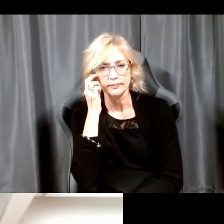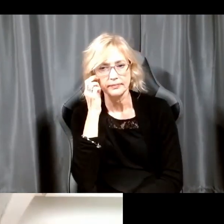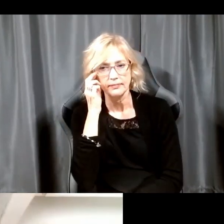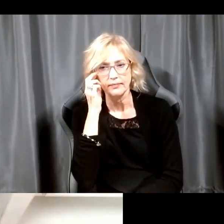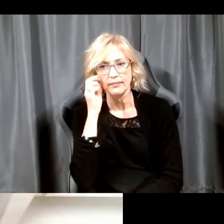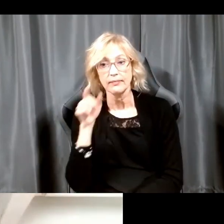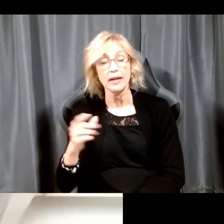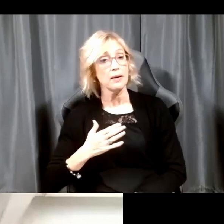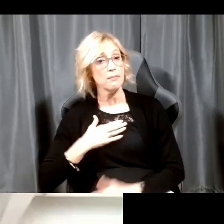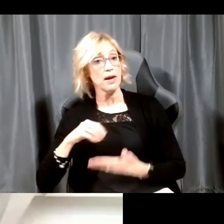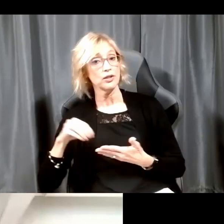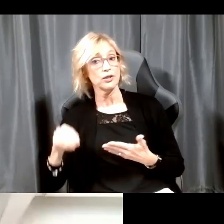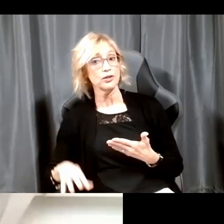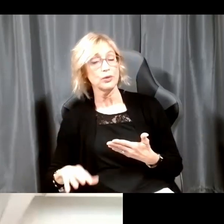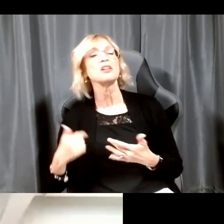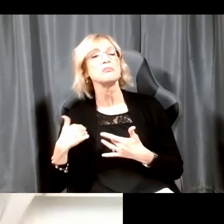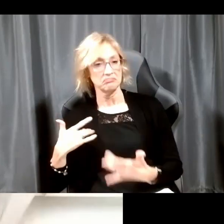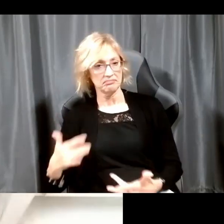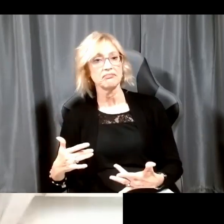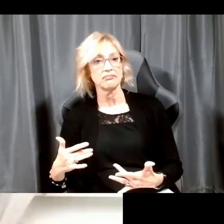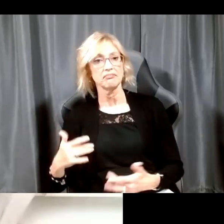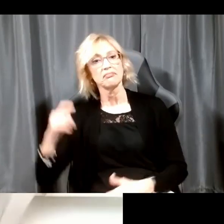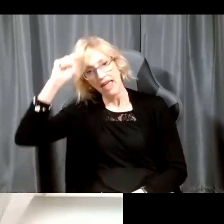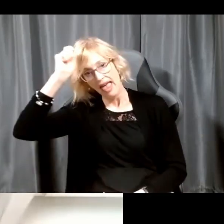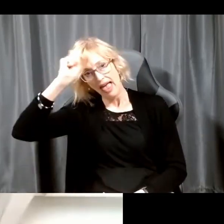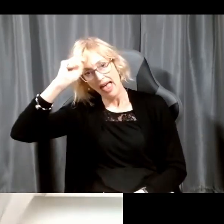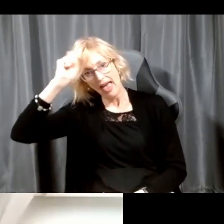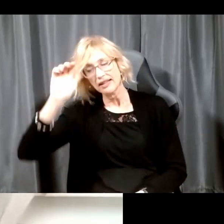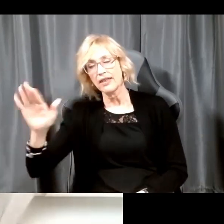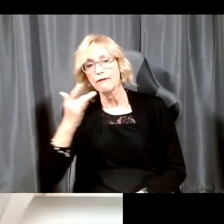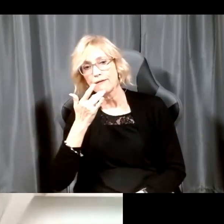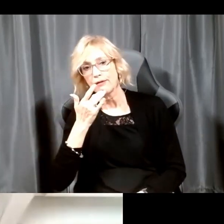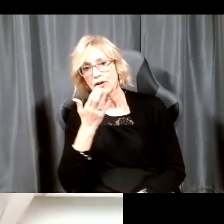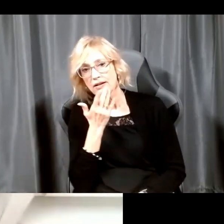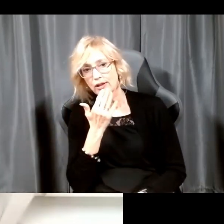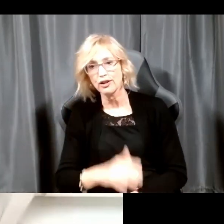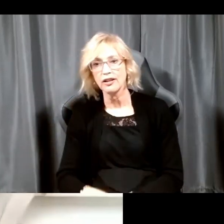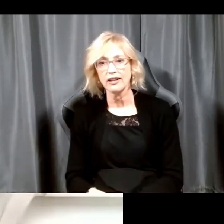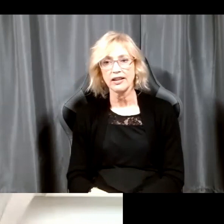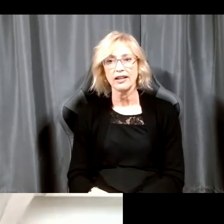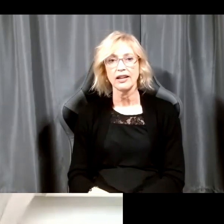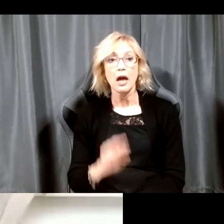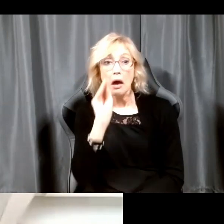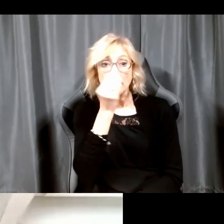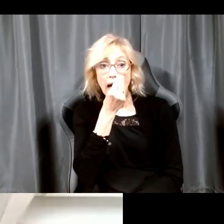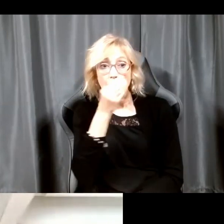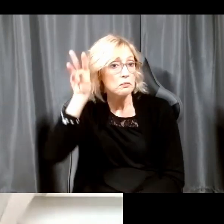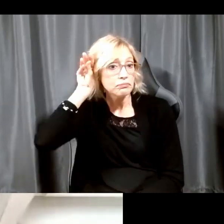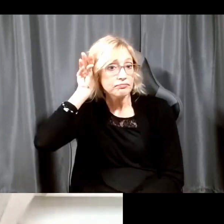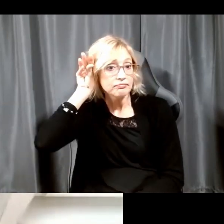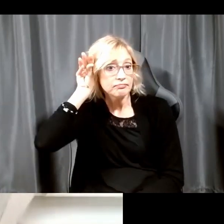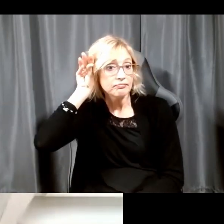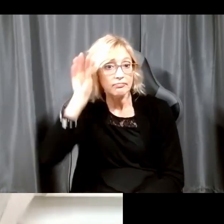With my students, I usually do that. I wear a hat of a favorite color. I put little flowers on